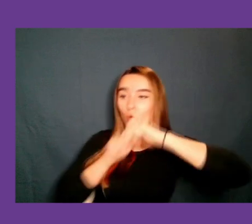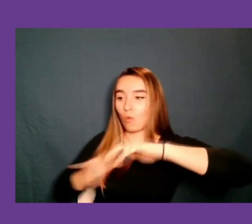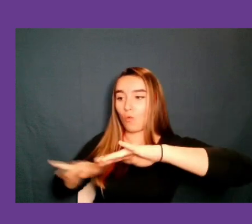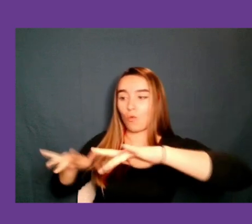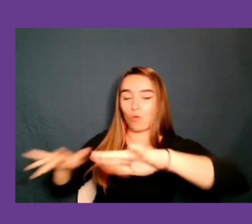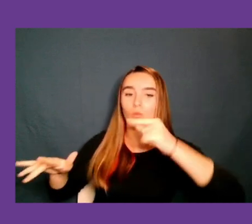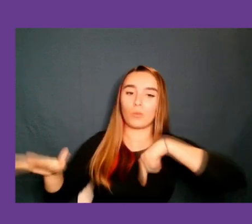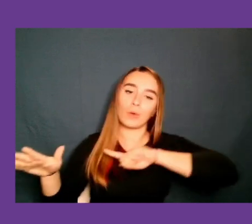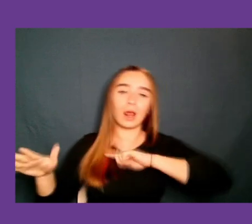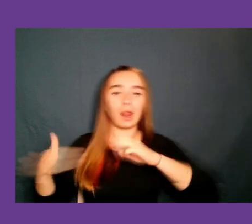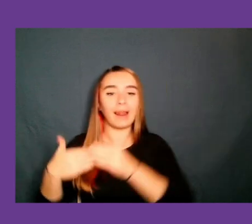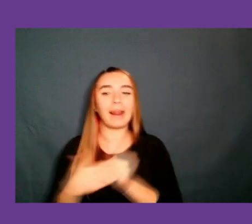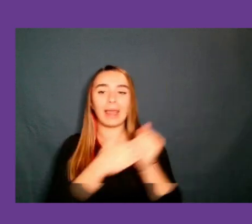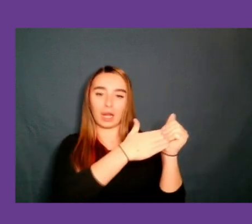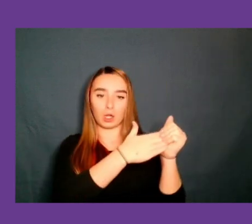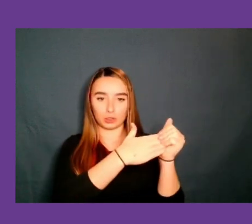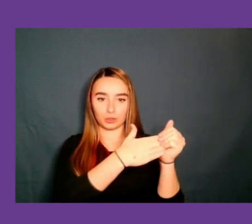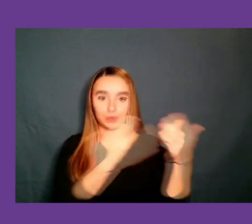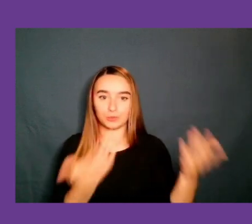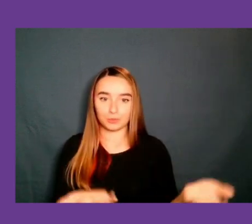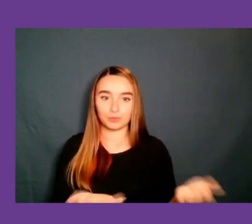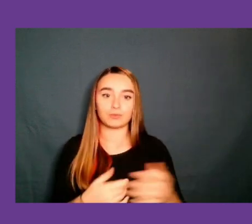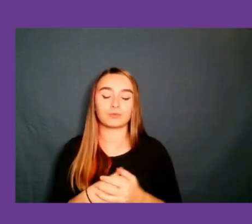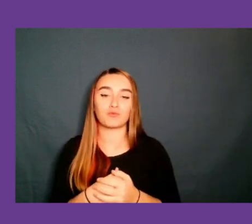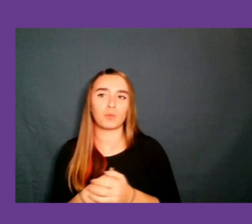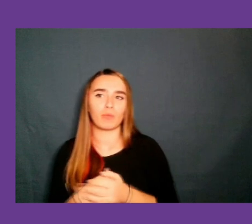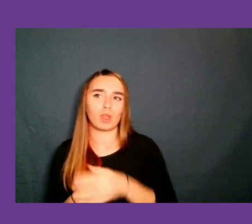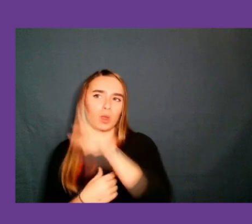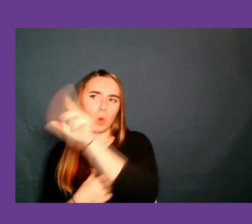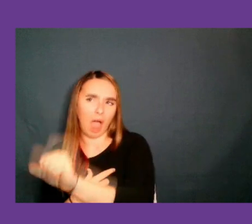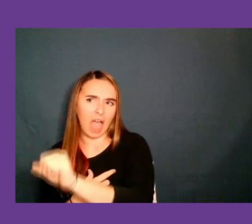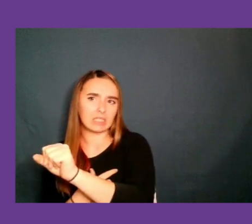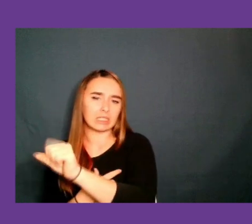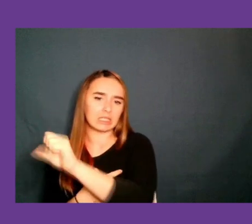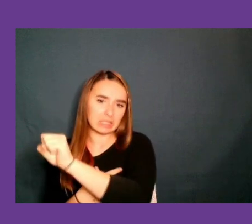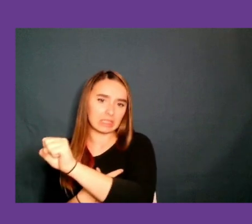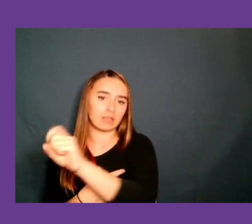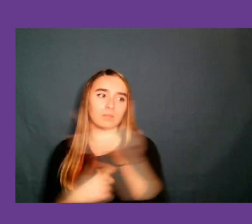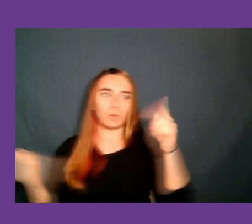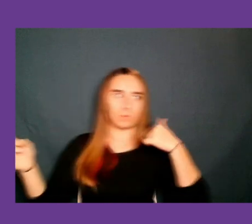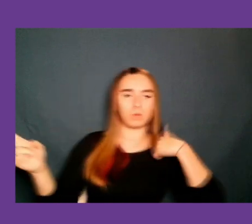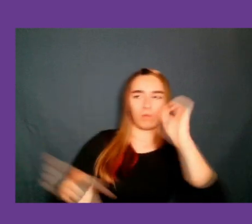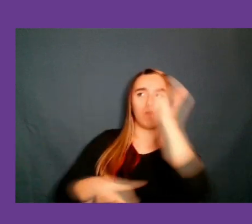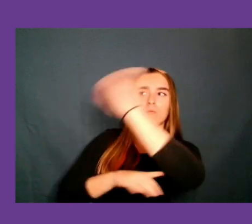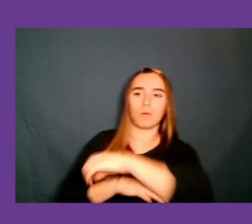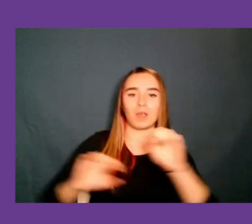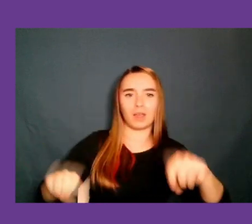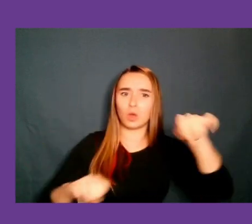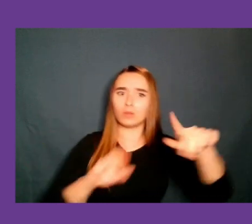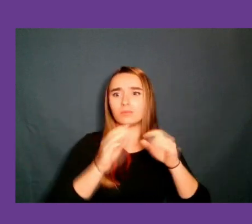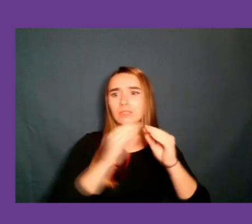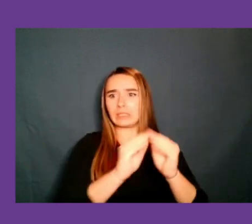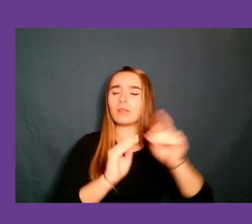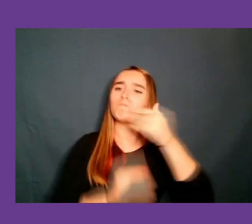we move beyond what is happening, for example, in the US and so on with accessibility. So I think we can be very proud of this standard. It's not